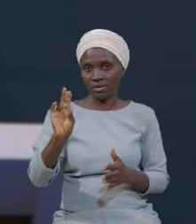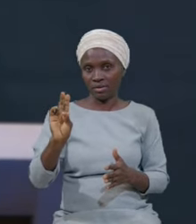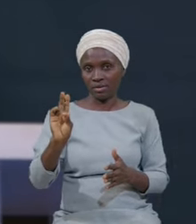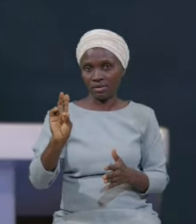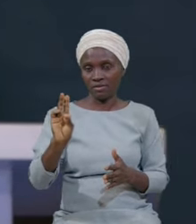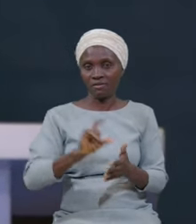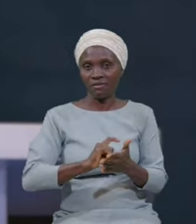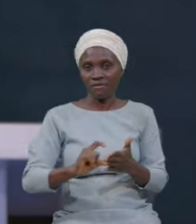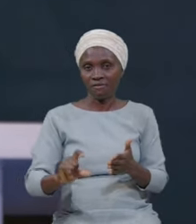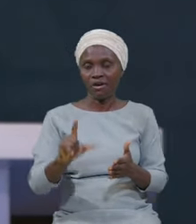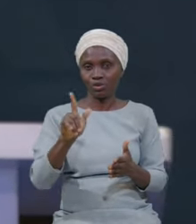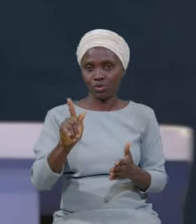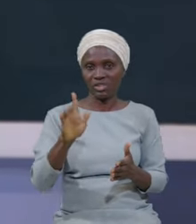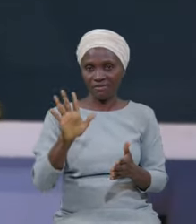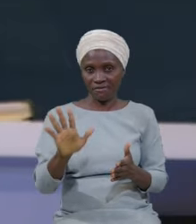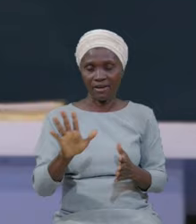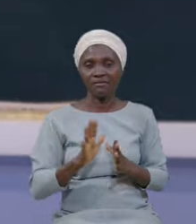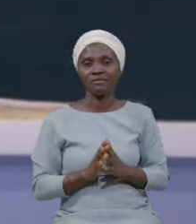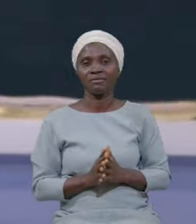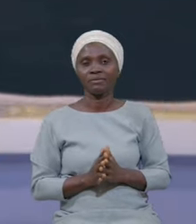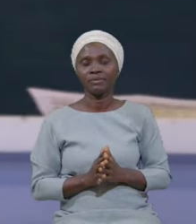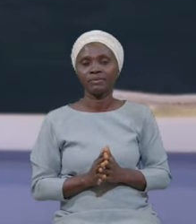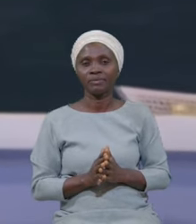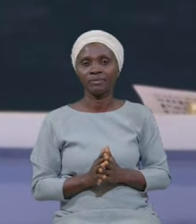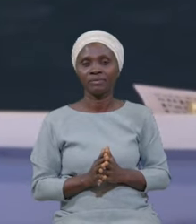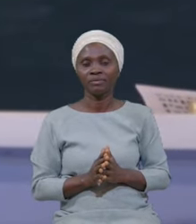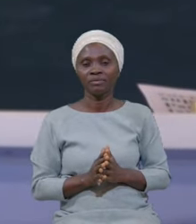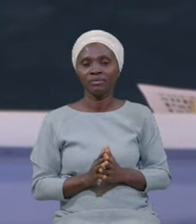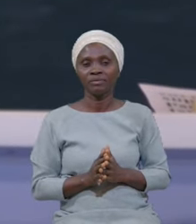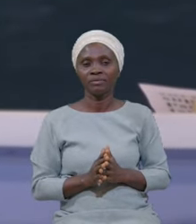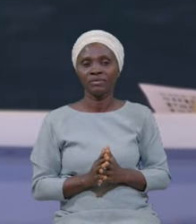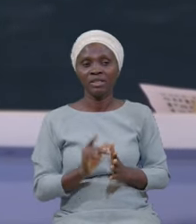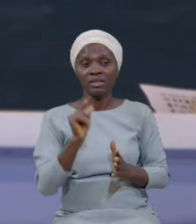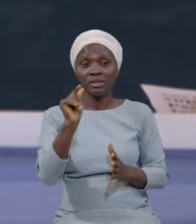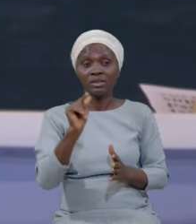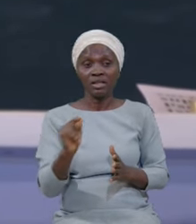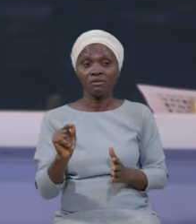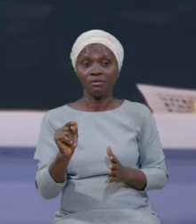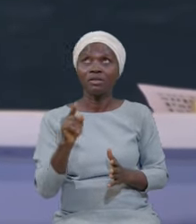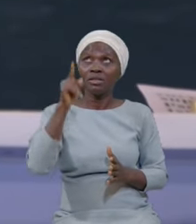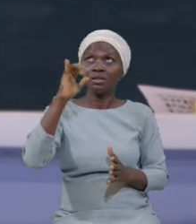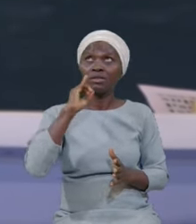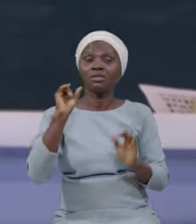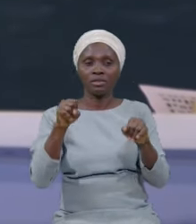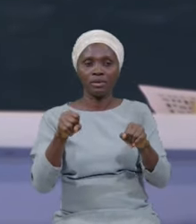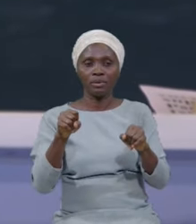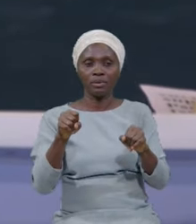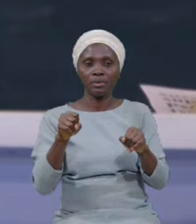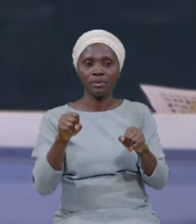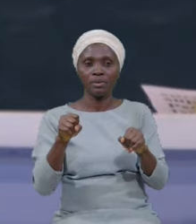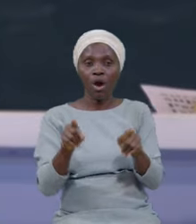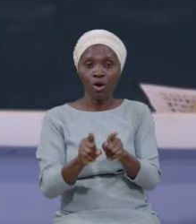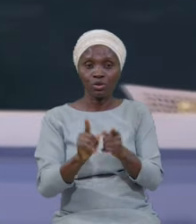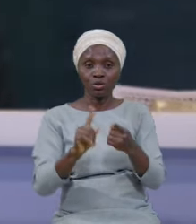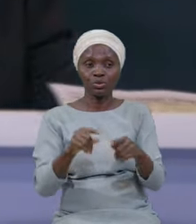7. We're looking at verse 25. Wherefore he is able also to save